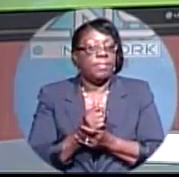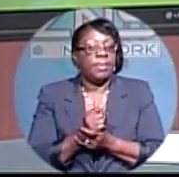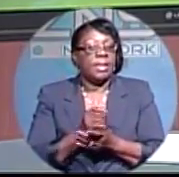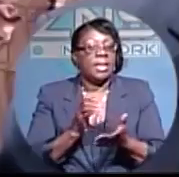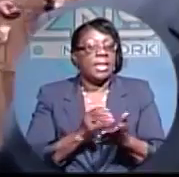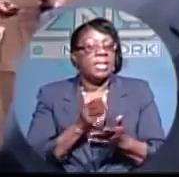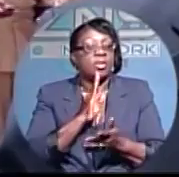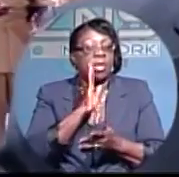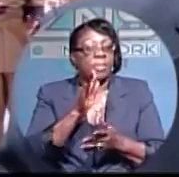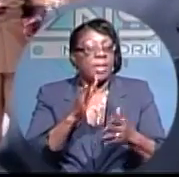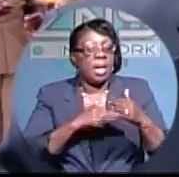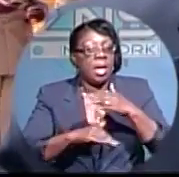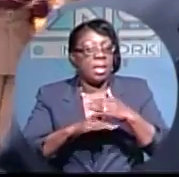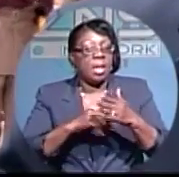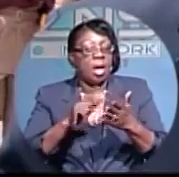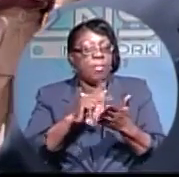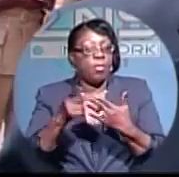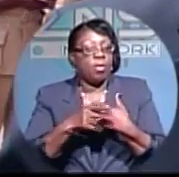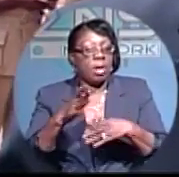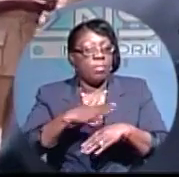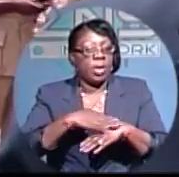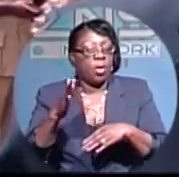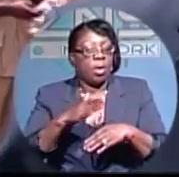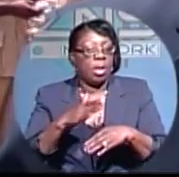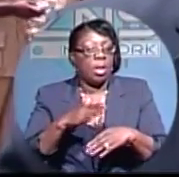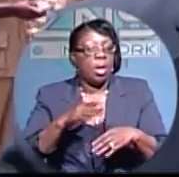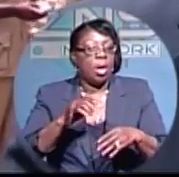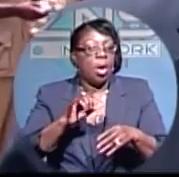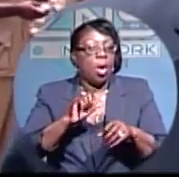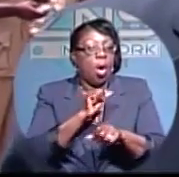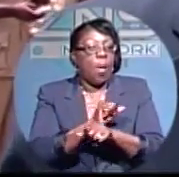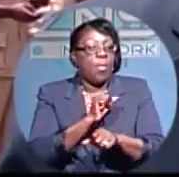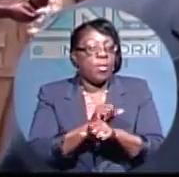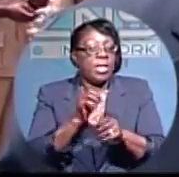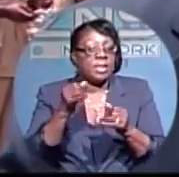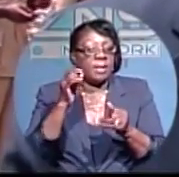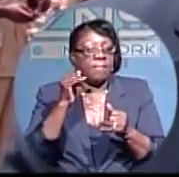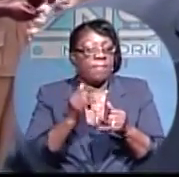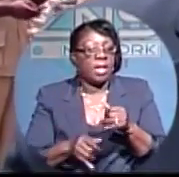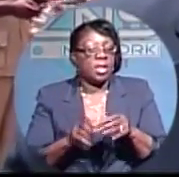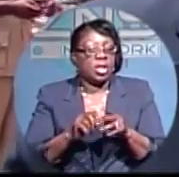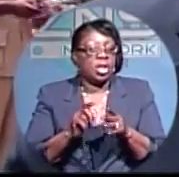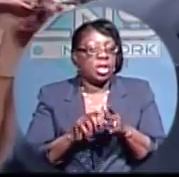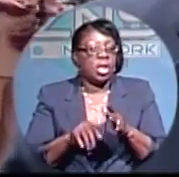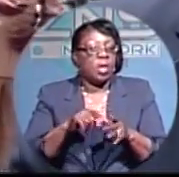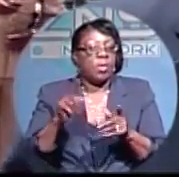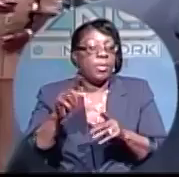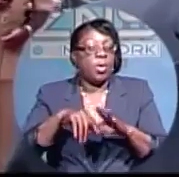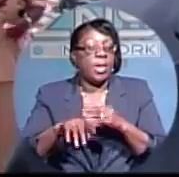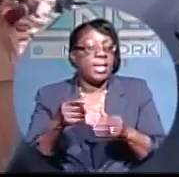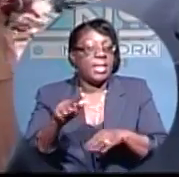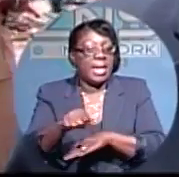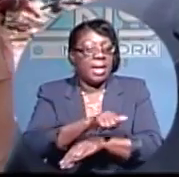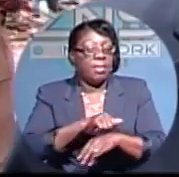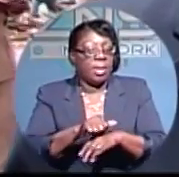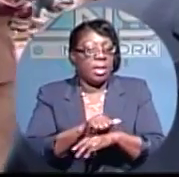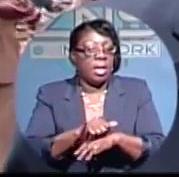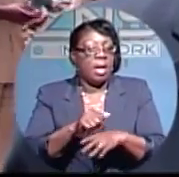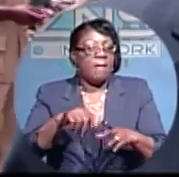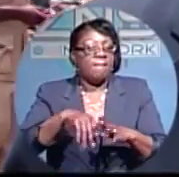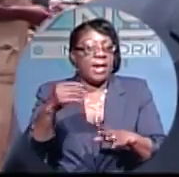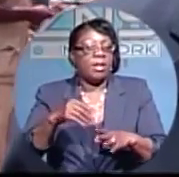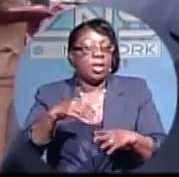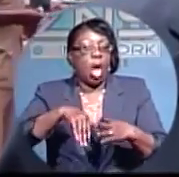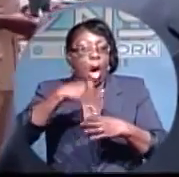It's going to be under a program we call Operation Flush, where we're going to go in an area, assess the situation, find out exactly the outside